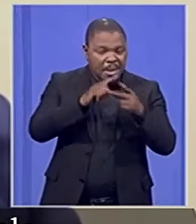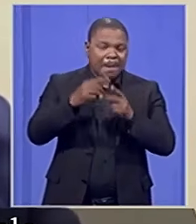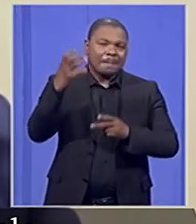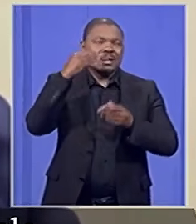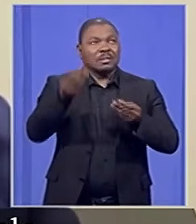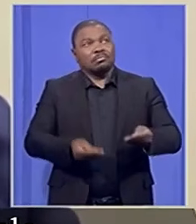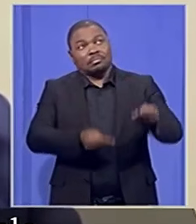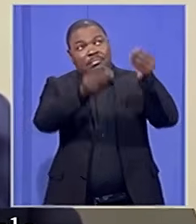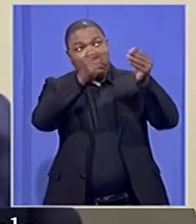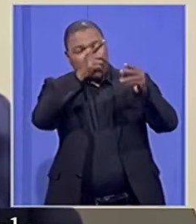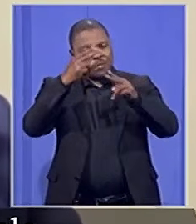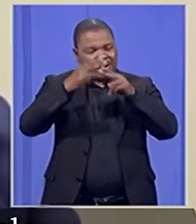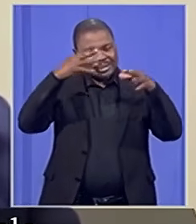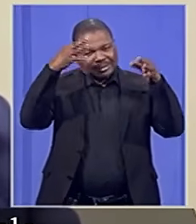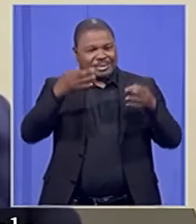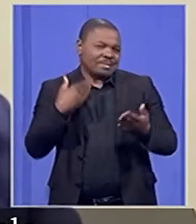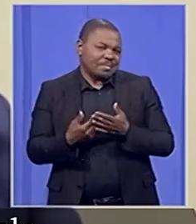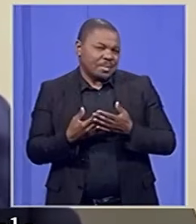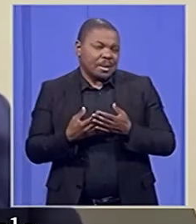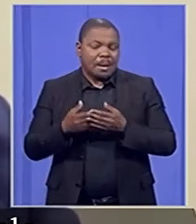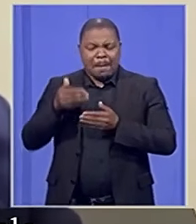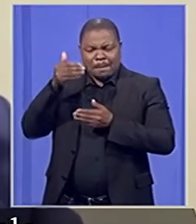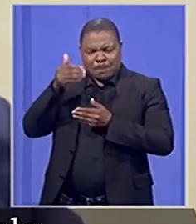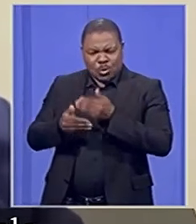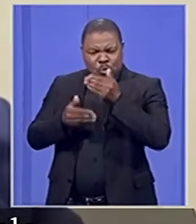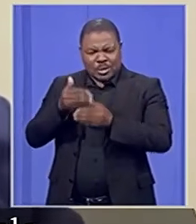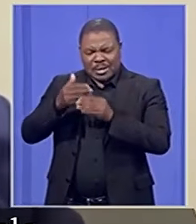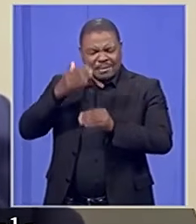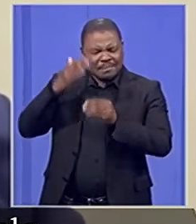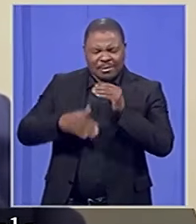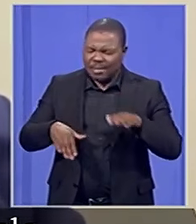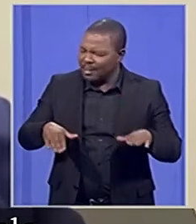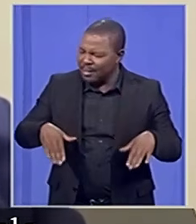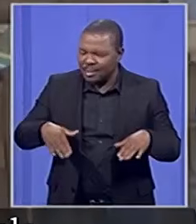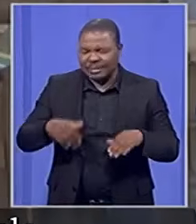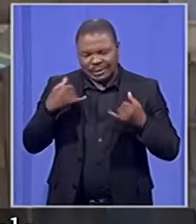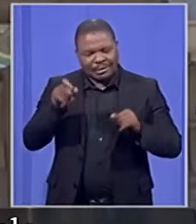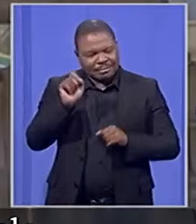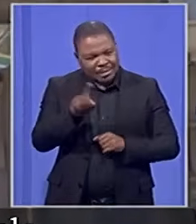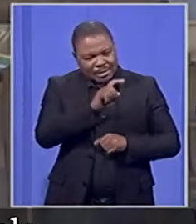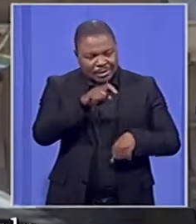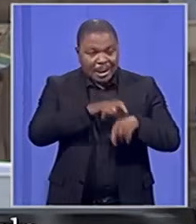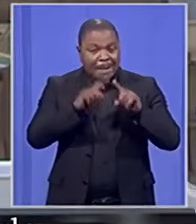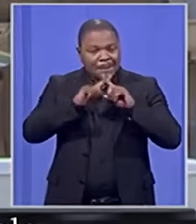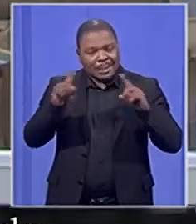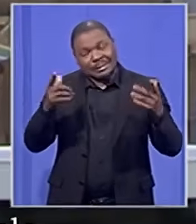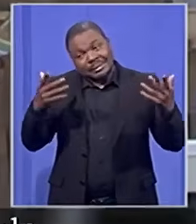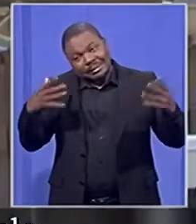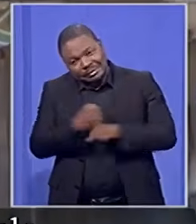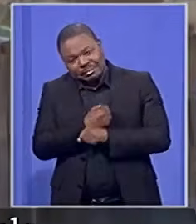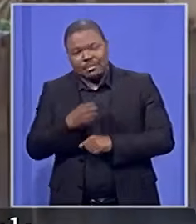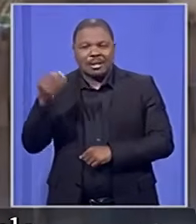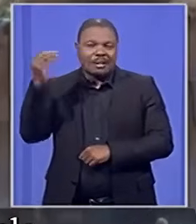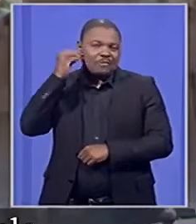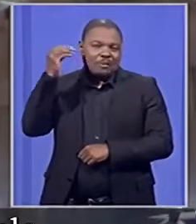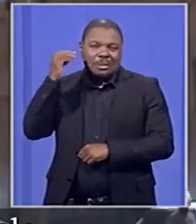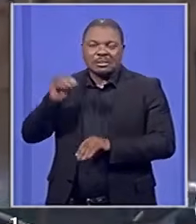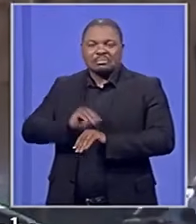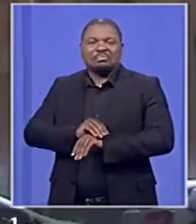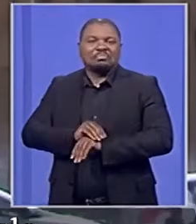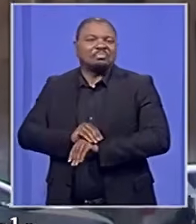the decision maker. So the process is far from being complete. Unfortunately, the information was dispatched to